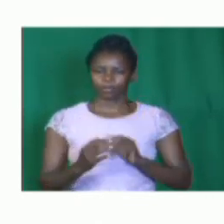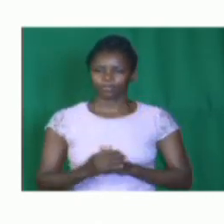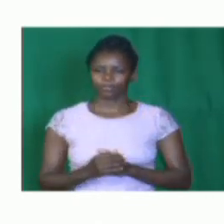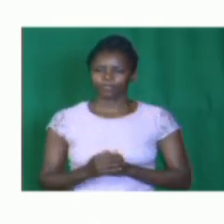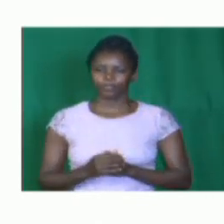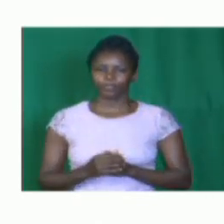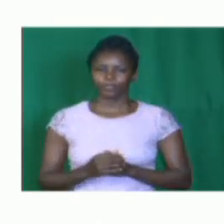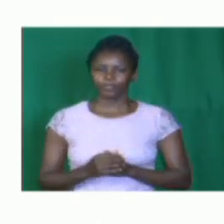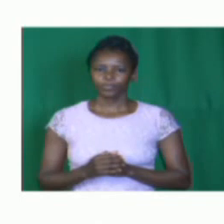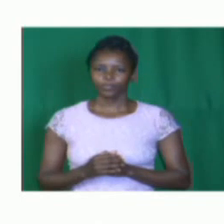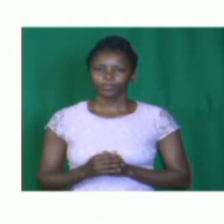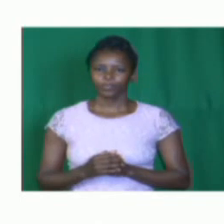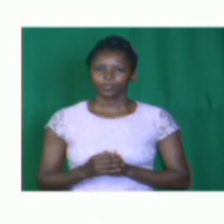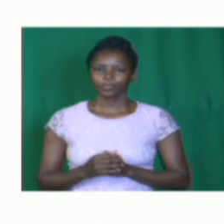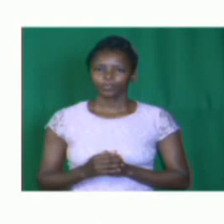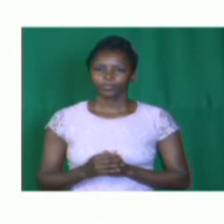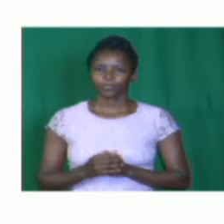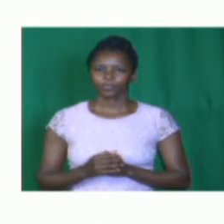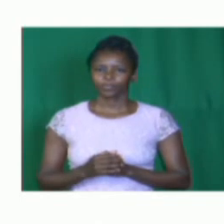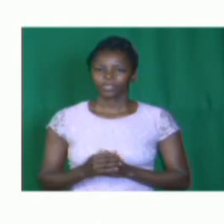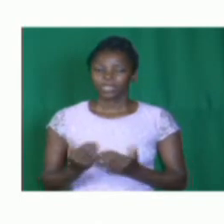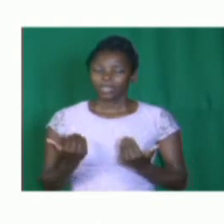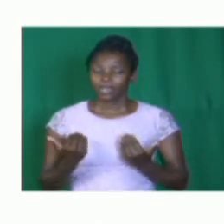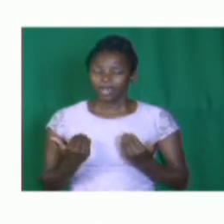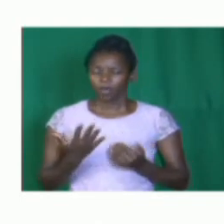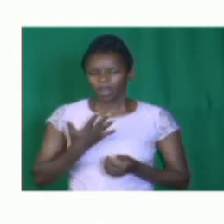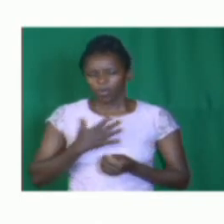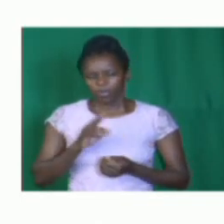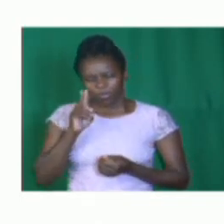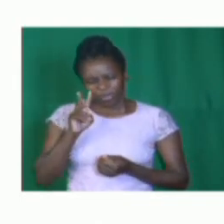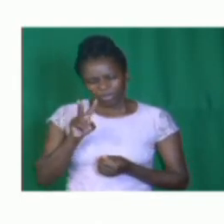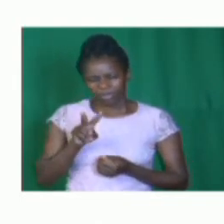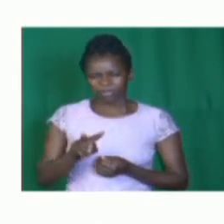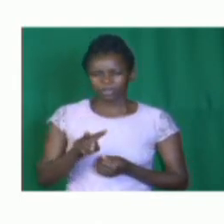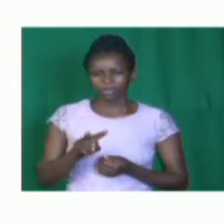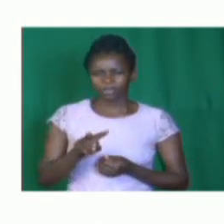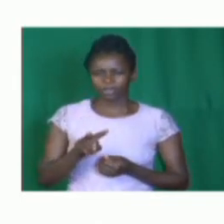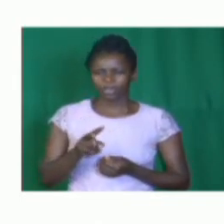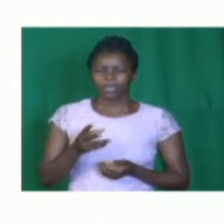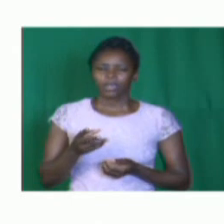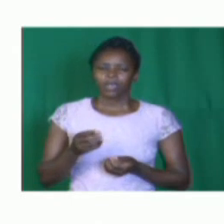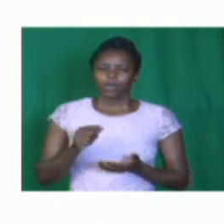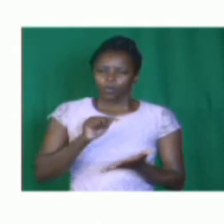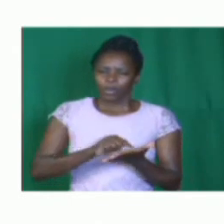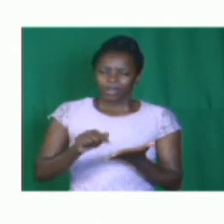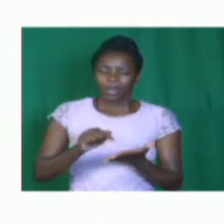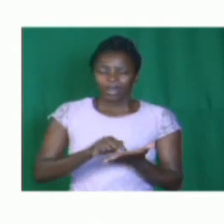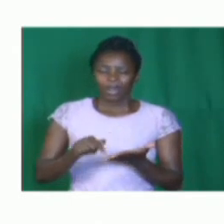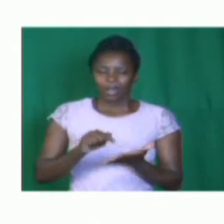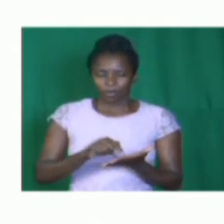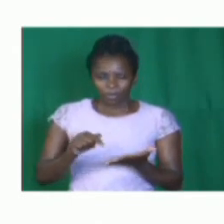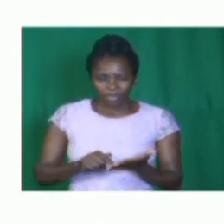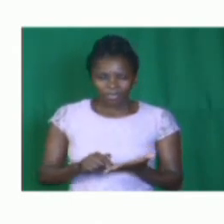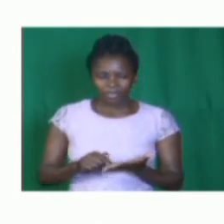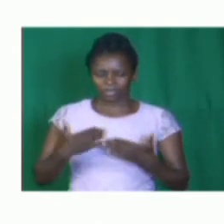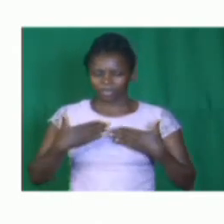Now, I want you learners to notice that in fact, as we were doing the calculation,